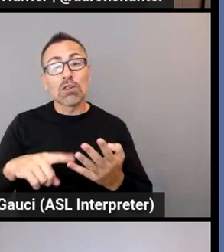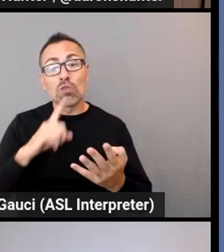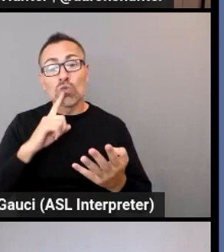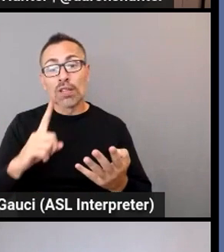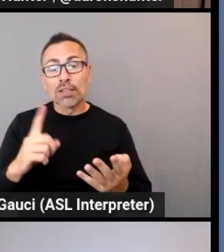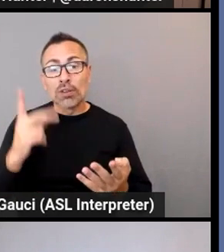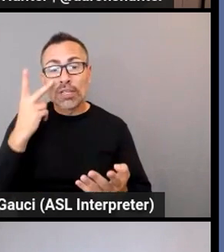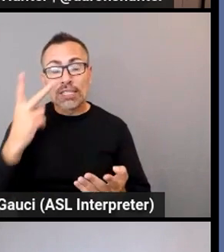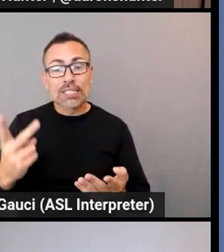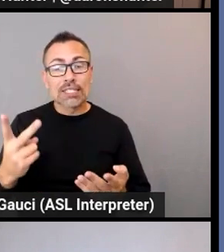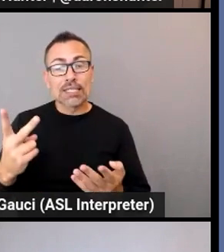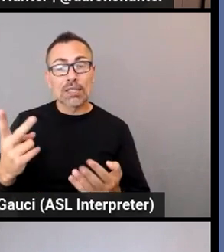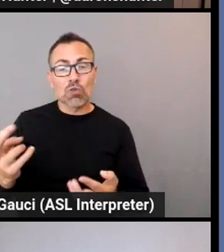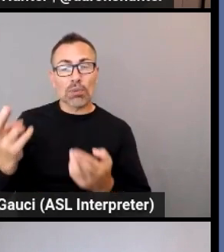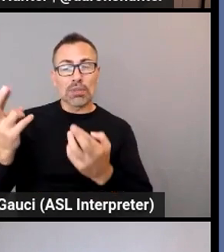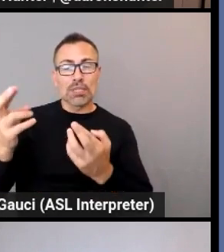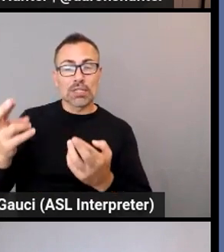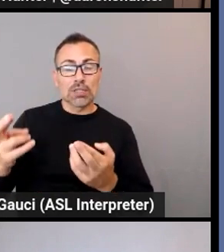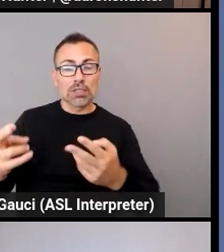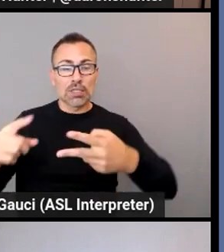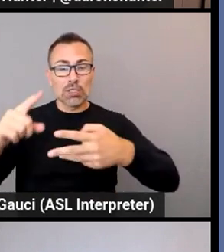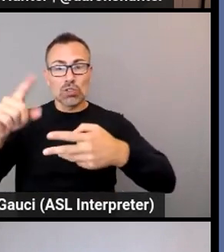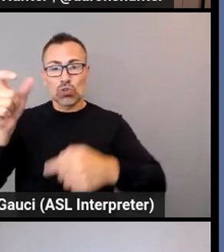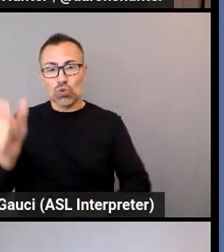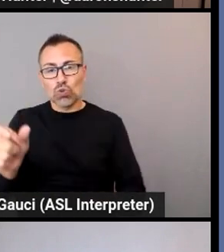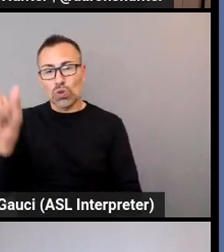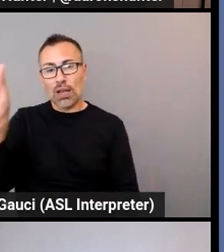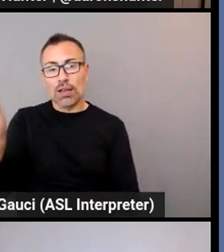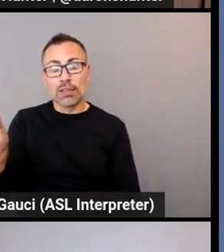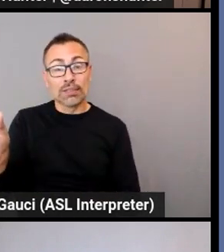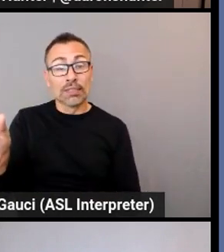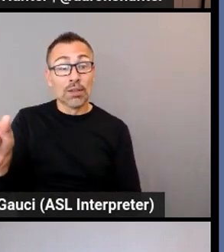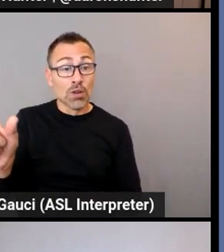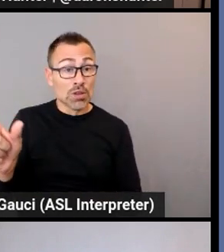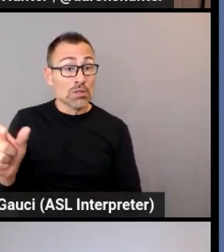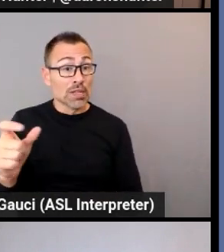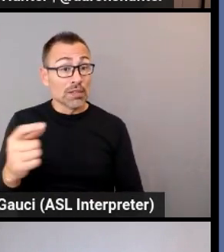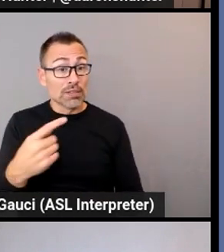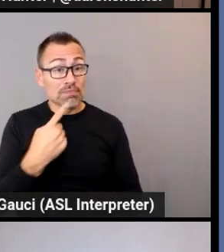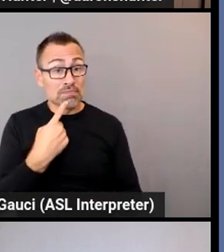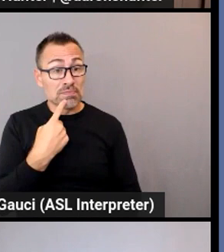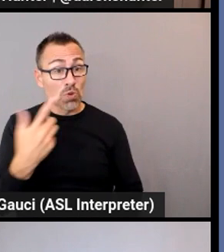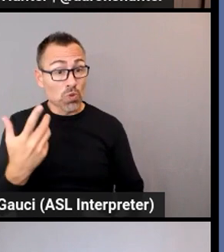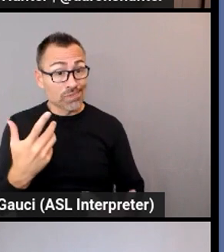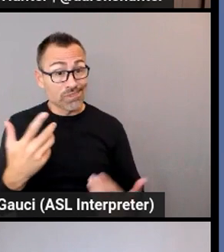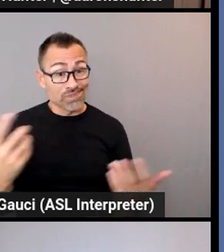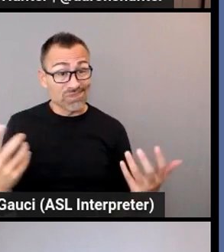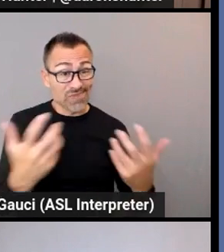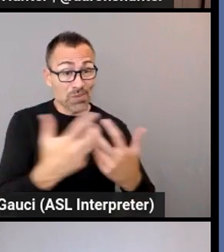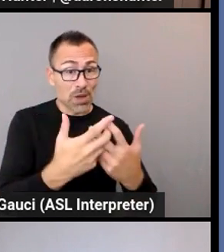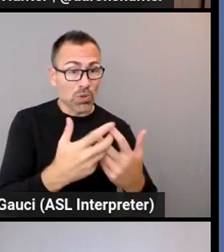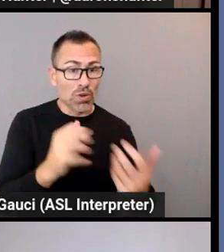these 2 columns, right? What it's doing is it's telling you whether that package is compatible or not against the .NET 6 version I had